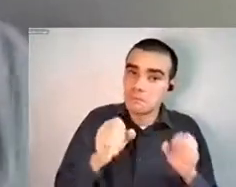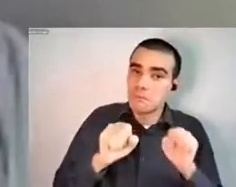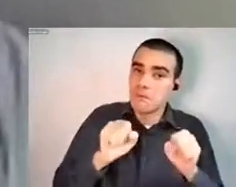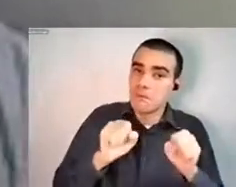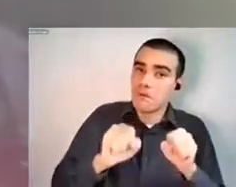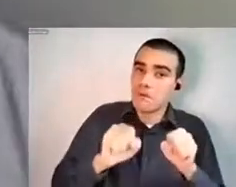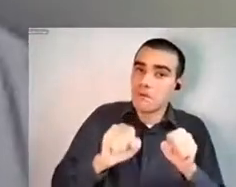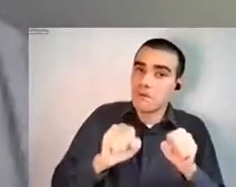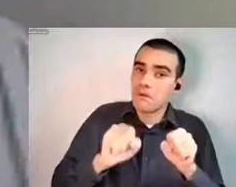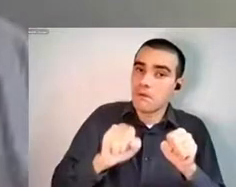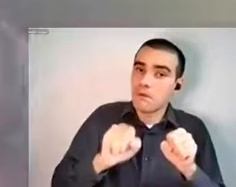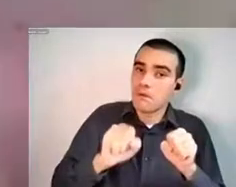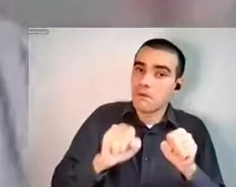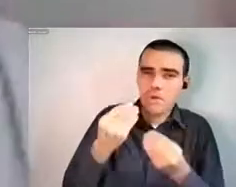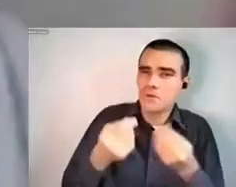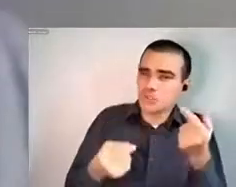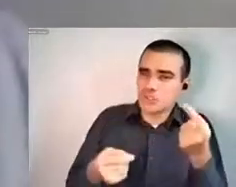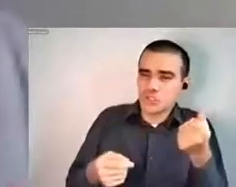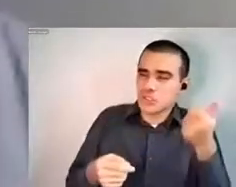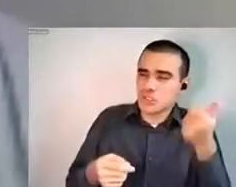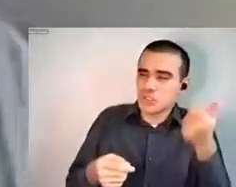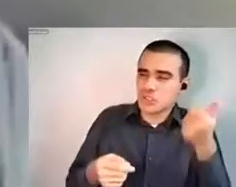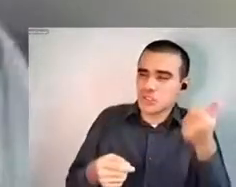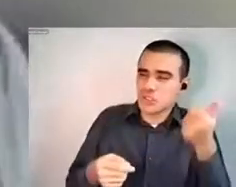differentiated product. And we have to think about